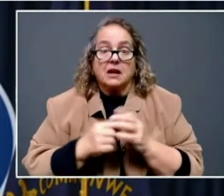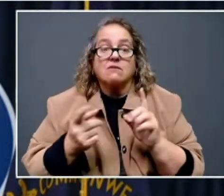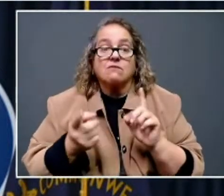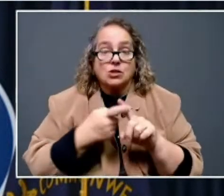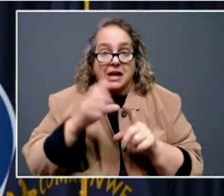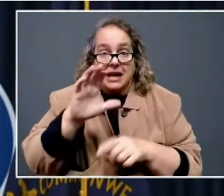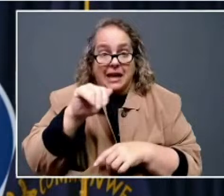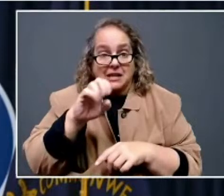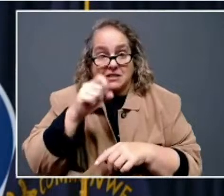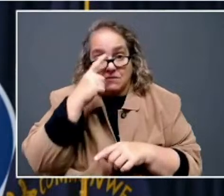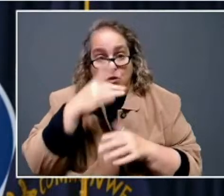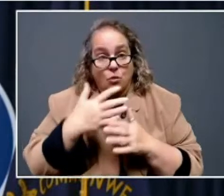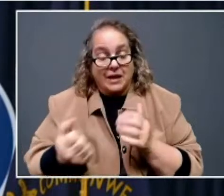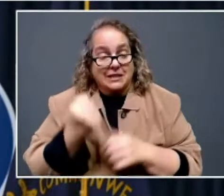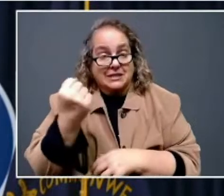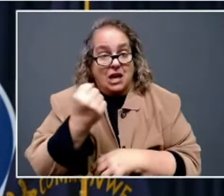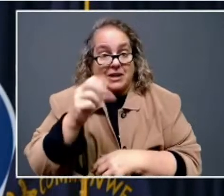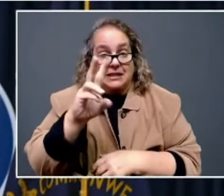Saturday,